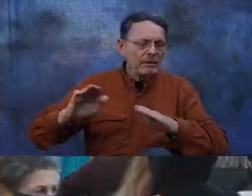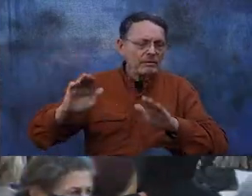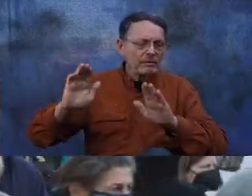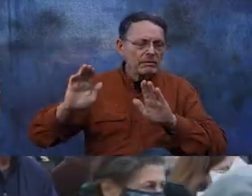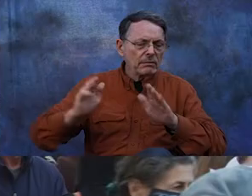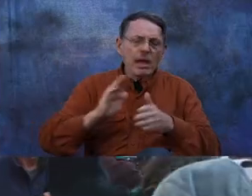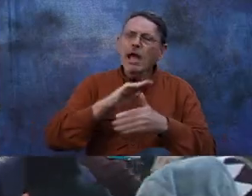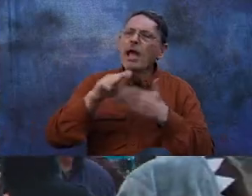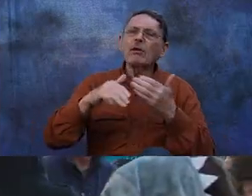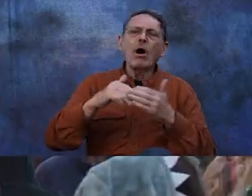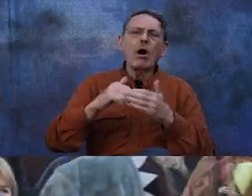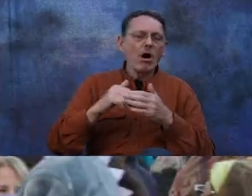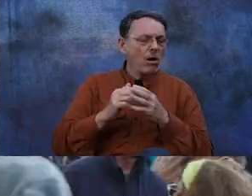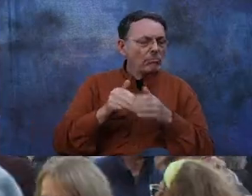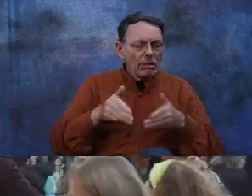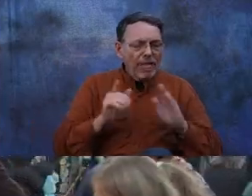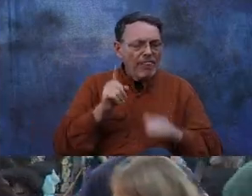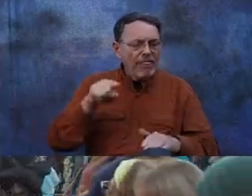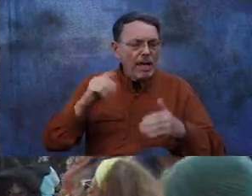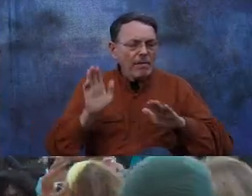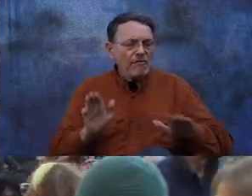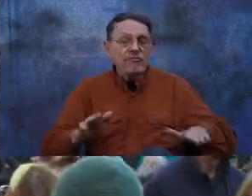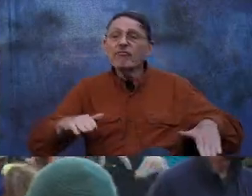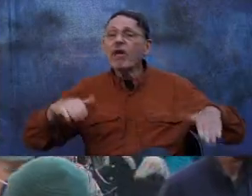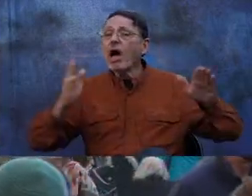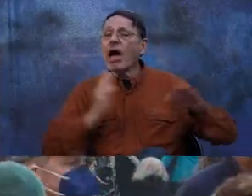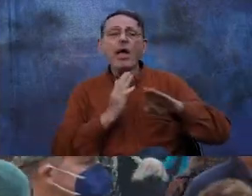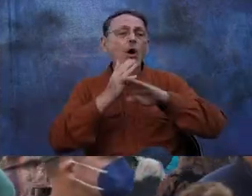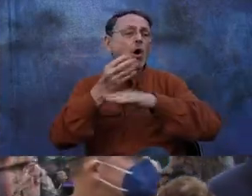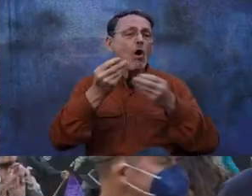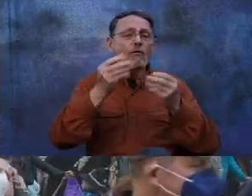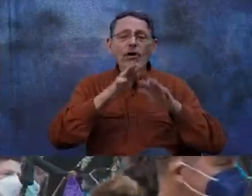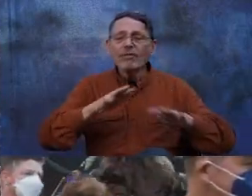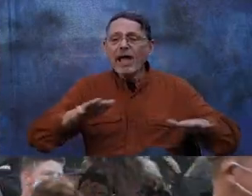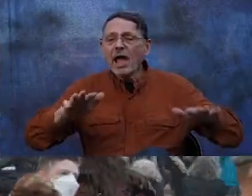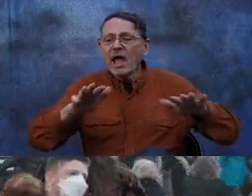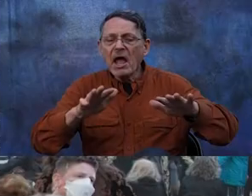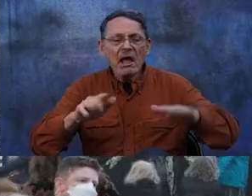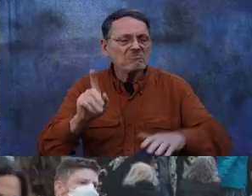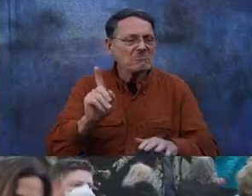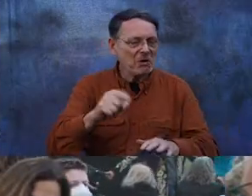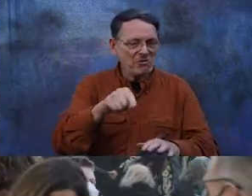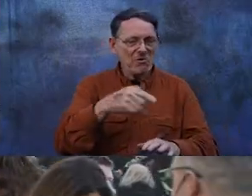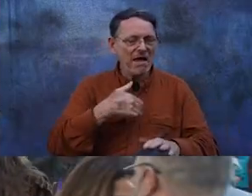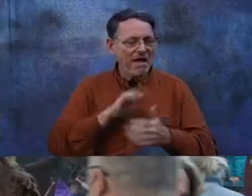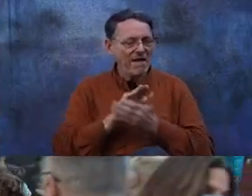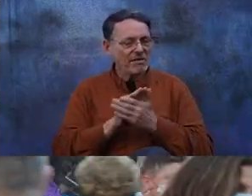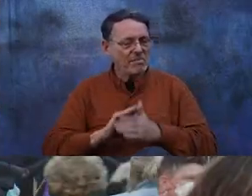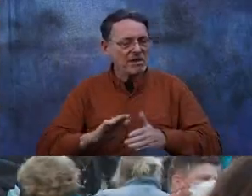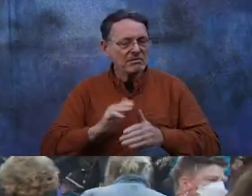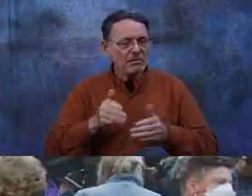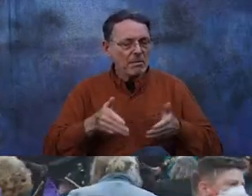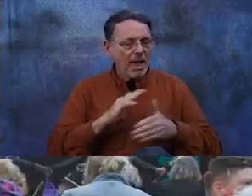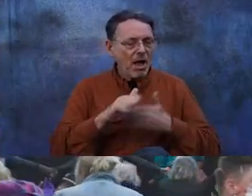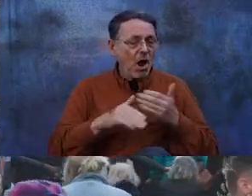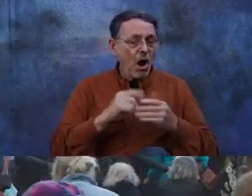peace. May they fly over lands at peace. May all the